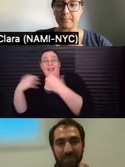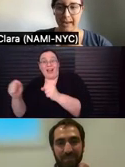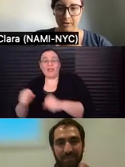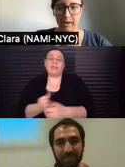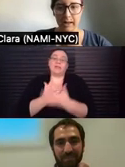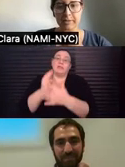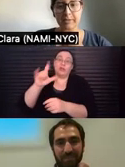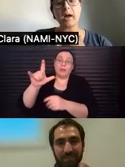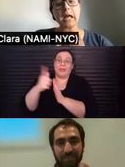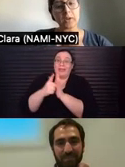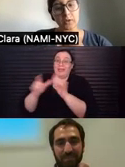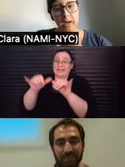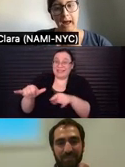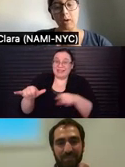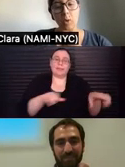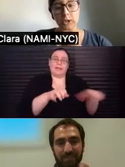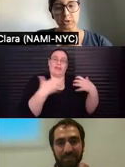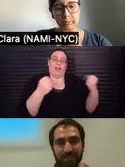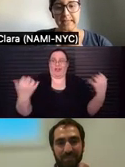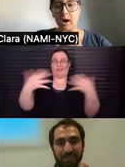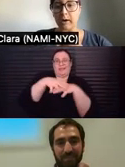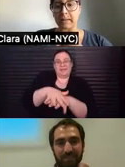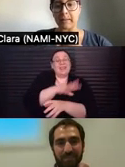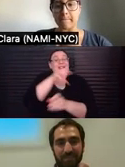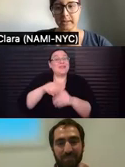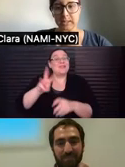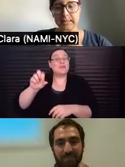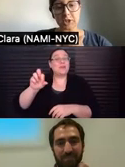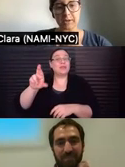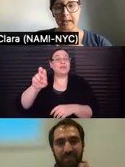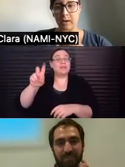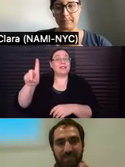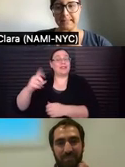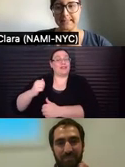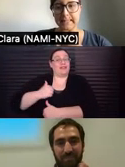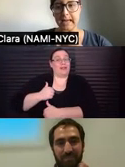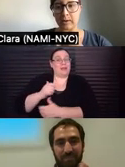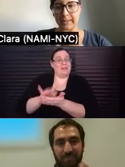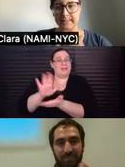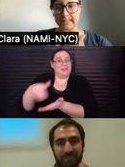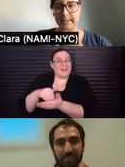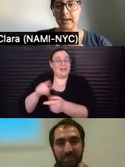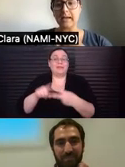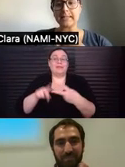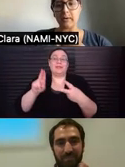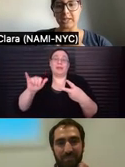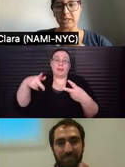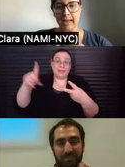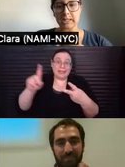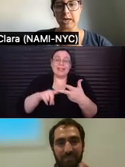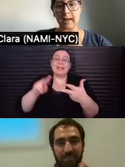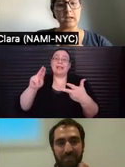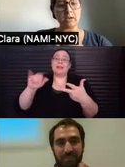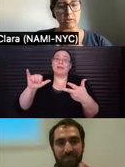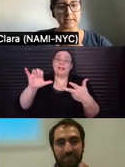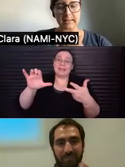and behavioral health, including at Walter Reed Army Medical Center, the NYPD, NYC